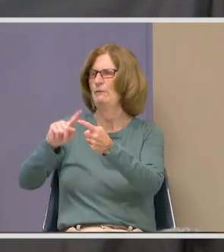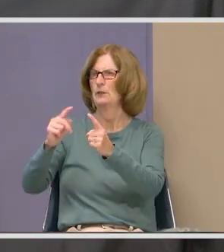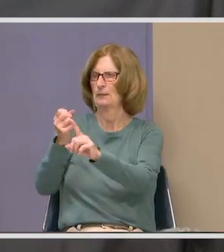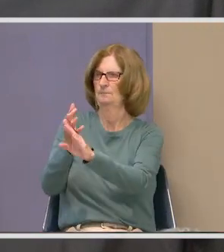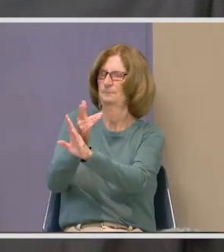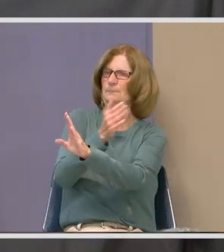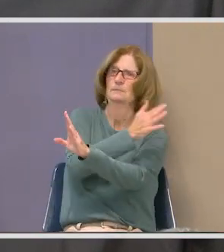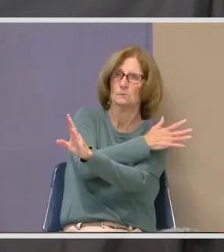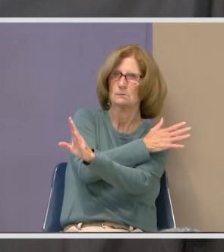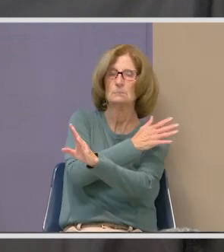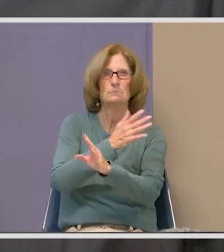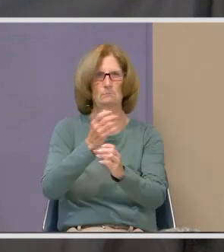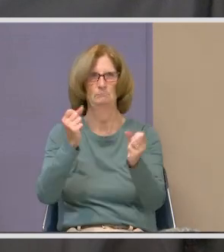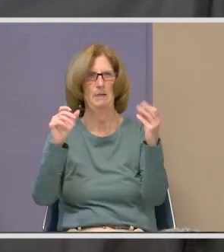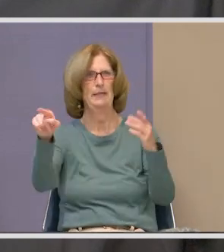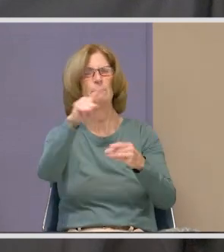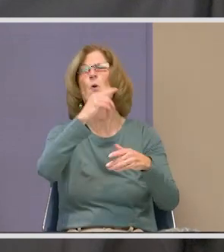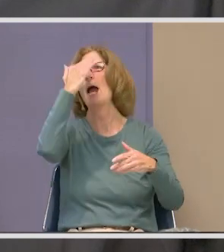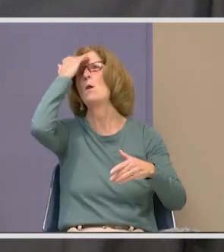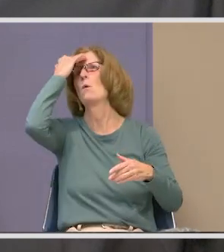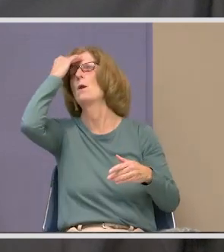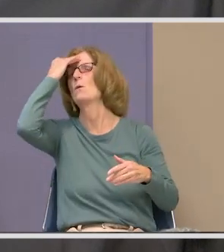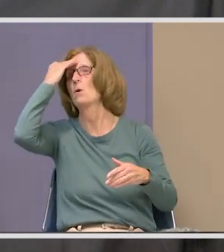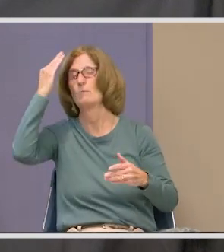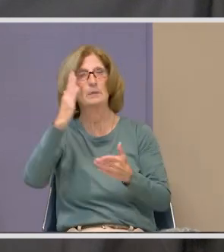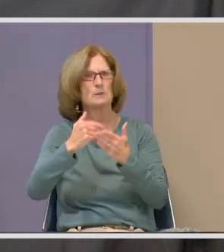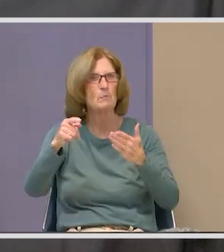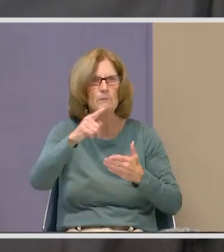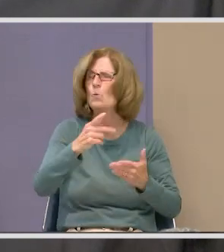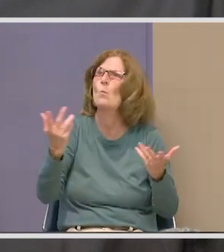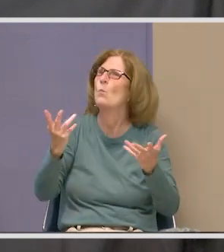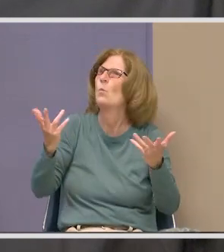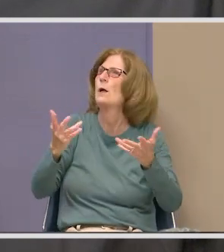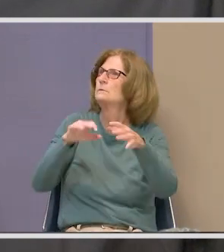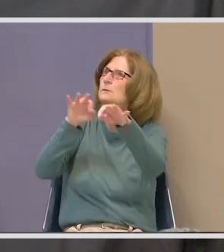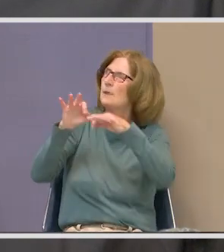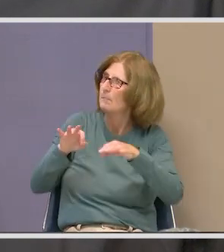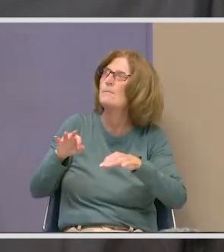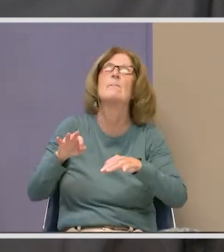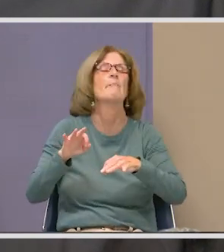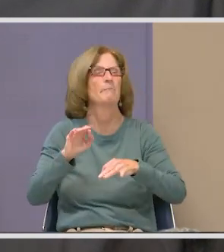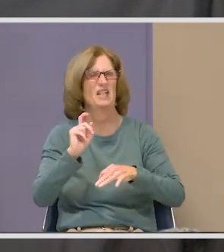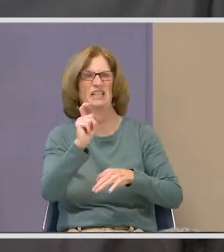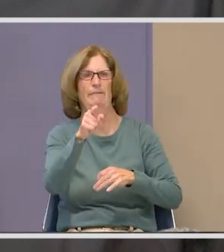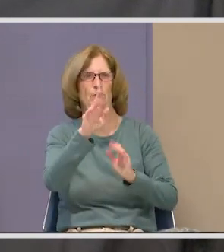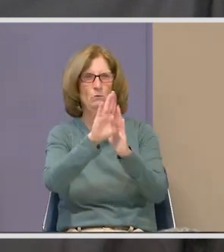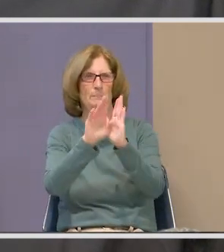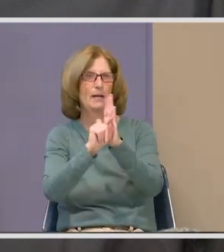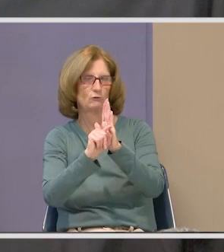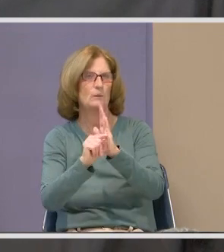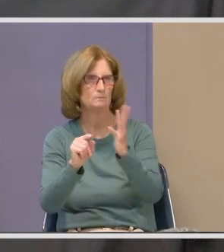area. I know a lot of you are familiar with this area, but for those of you that aren't, I'll just be providing a little context.